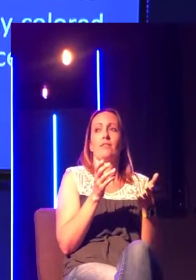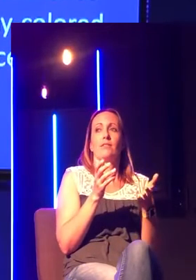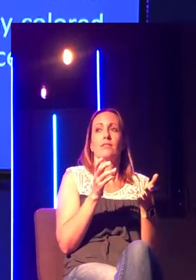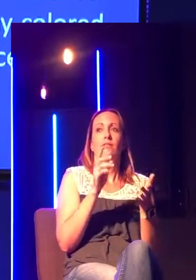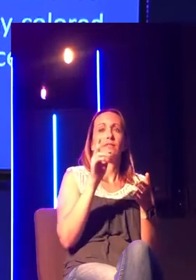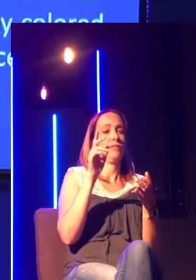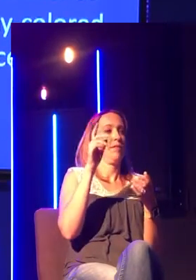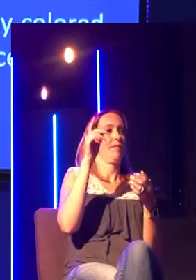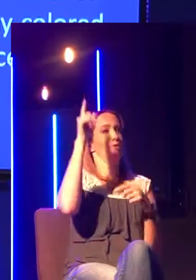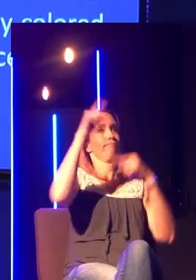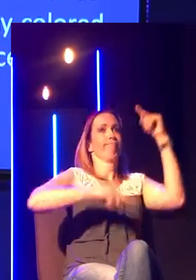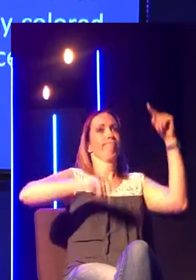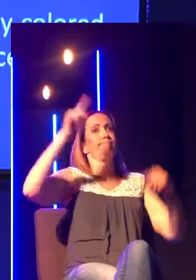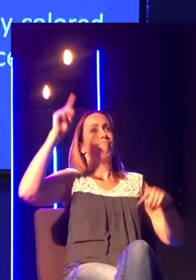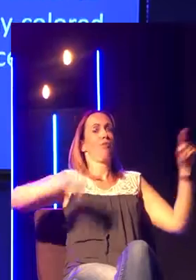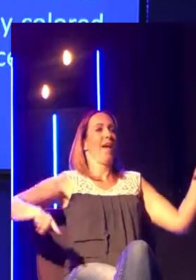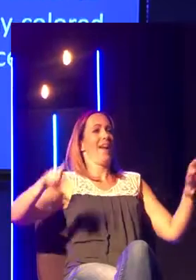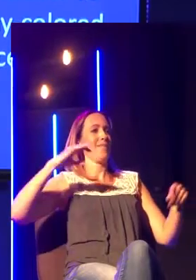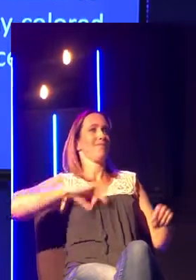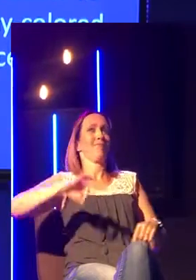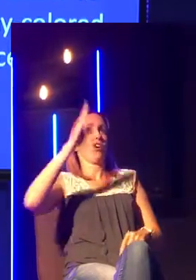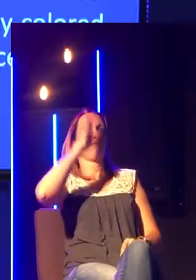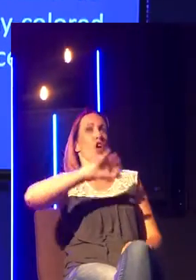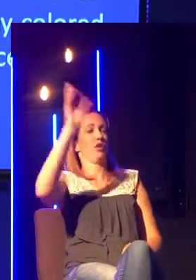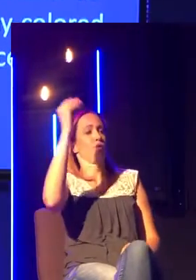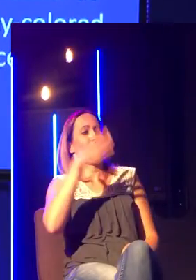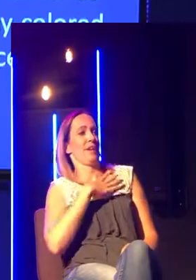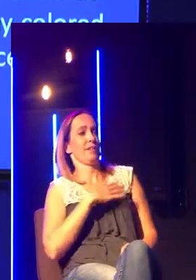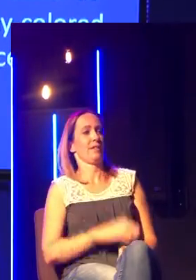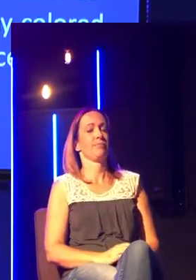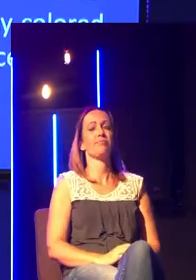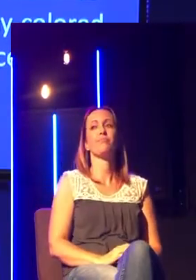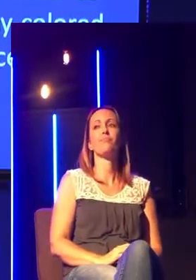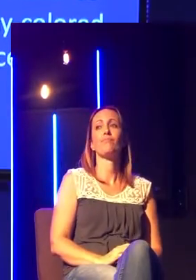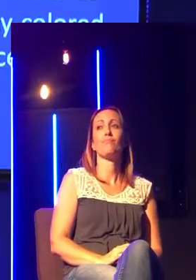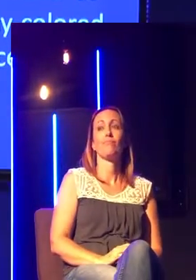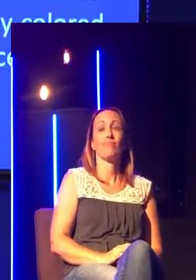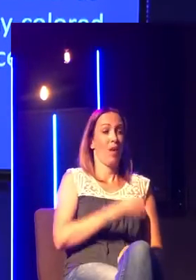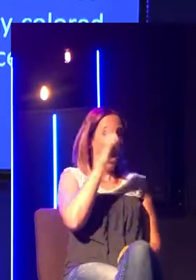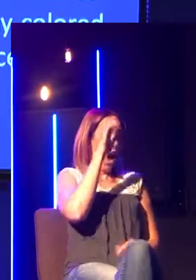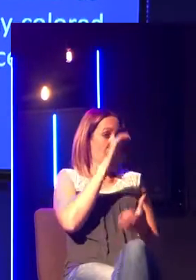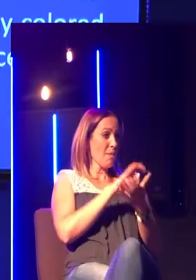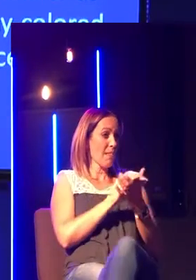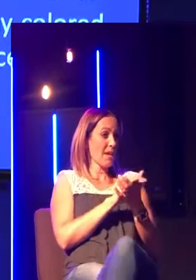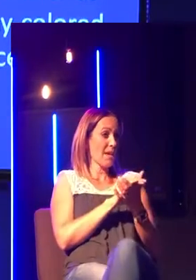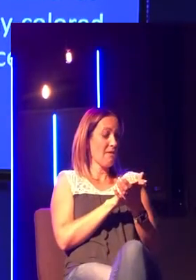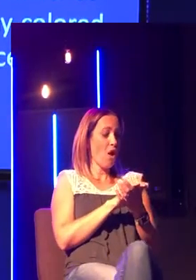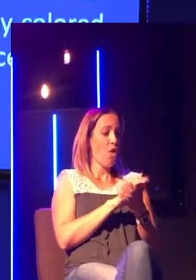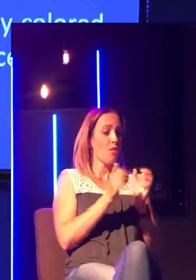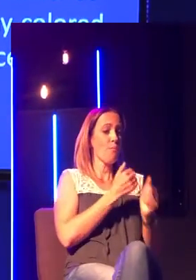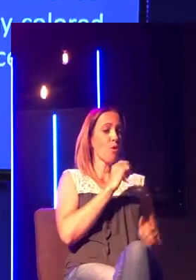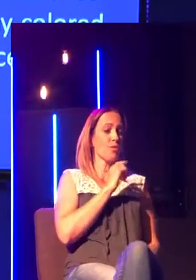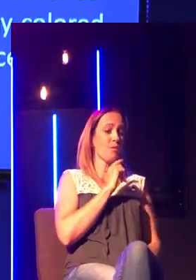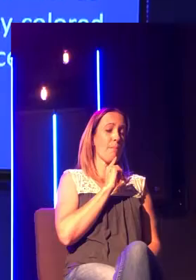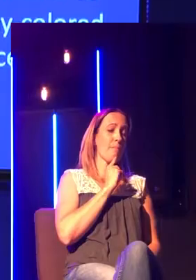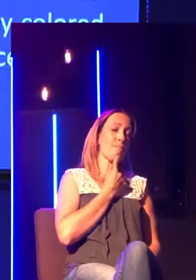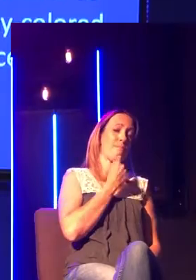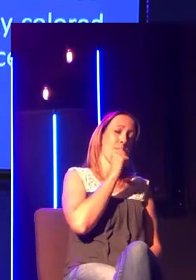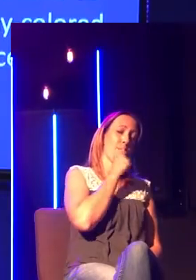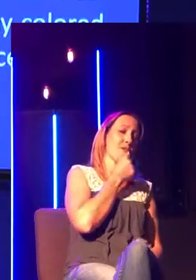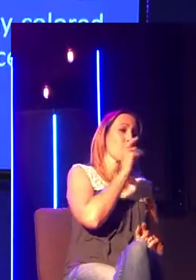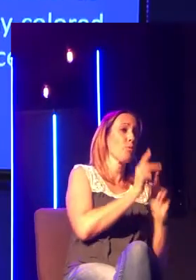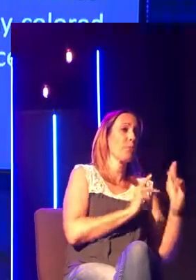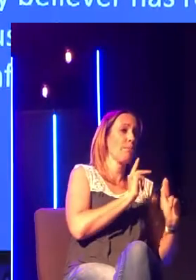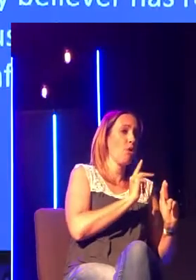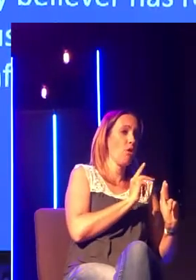God's grace." I believe the most miserable people in this world are the most self-centered people. People who are self-centered just tend to be miserable because